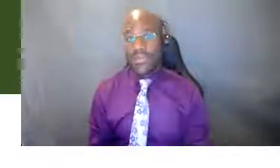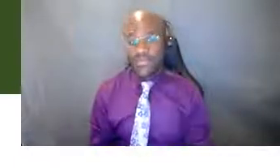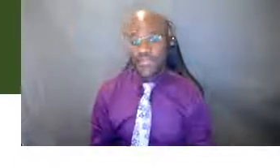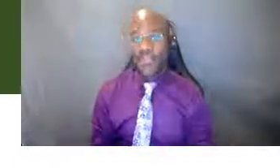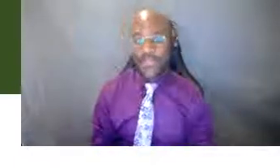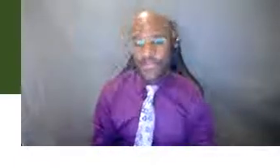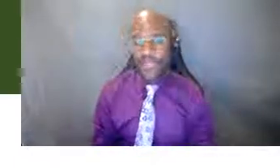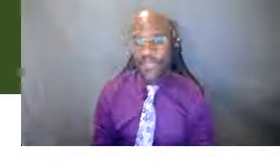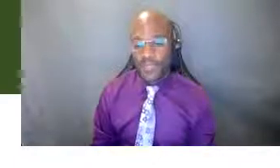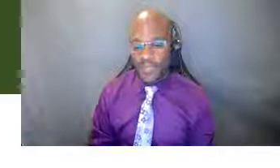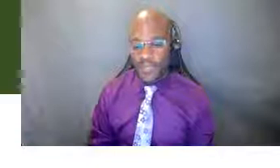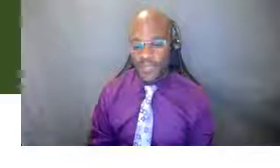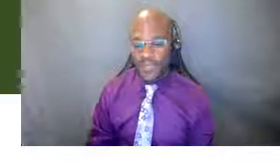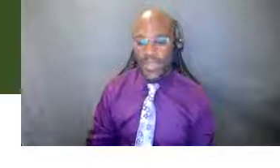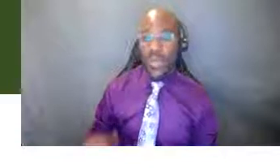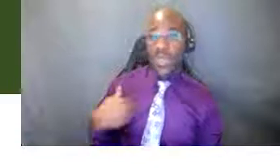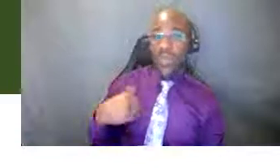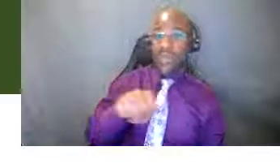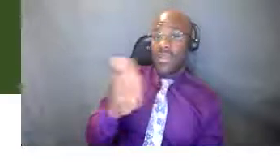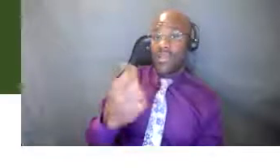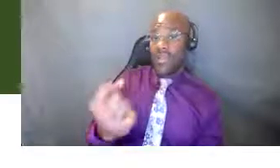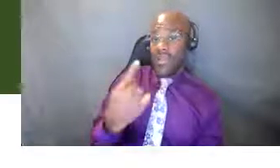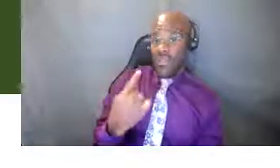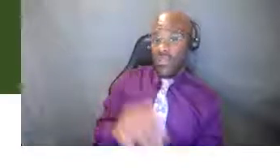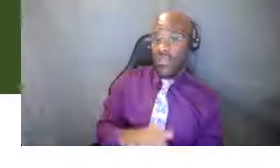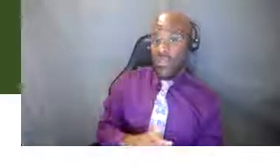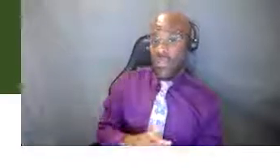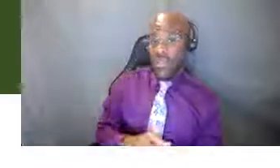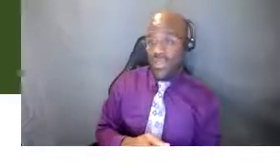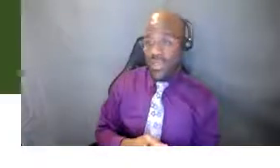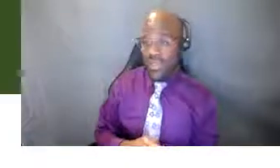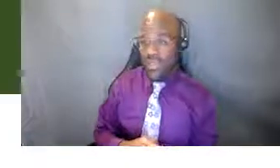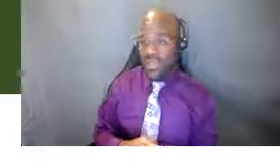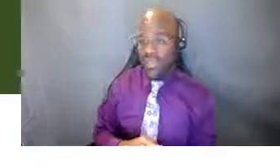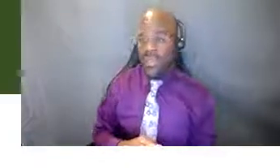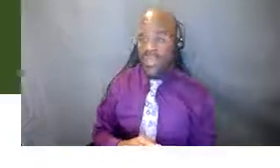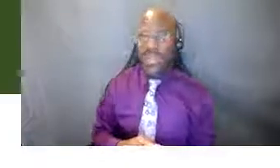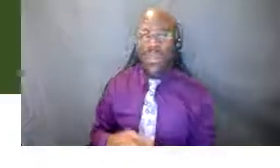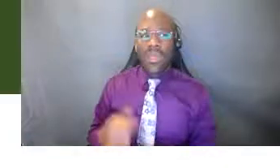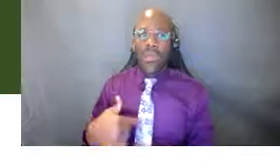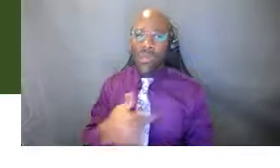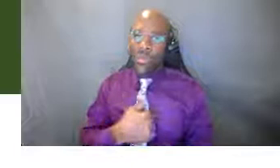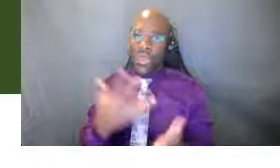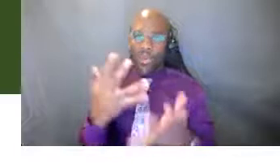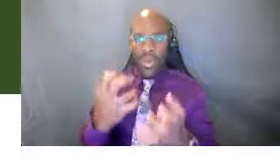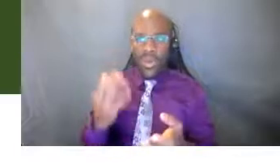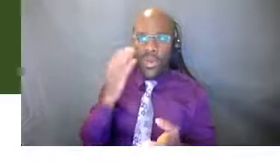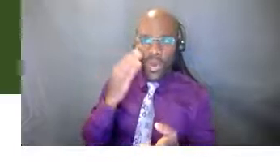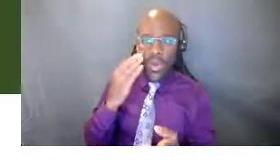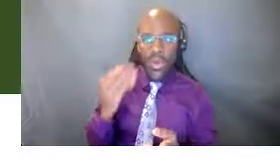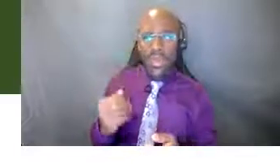We have another question. How could we go about making sure there are teams to address crises with